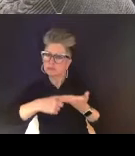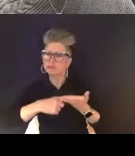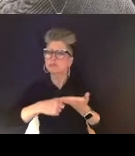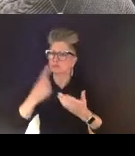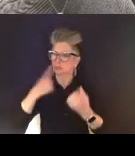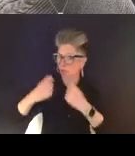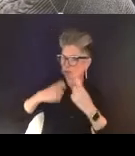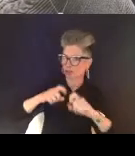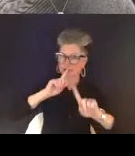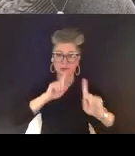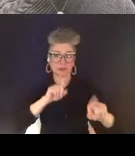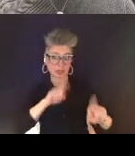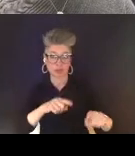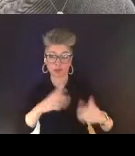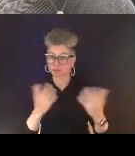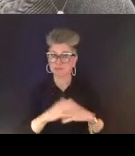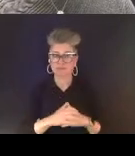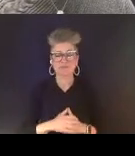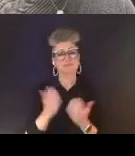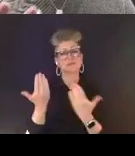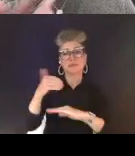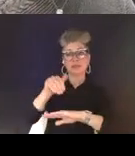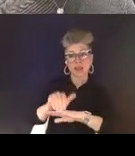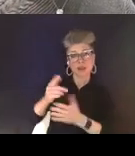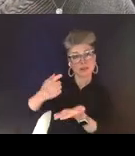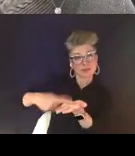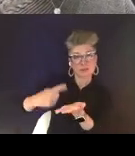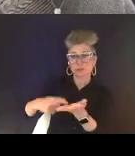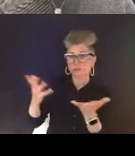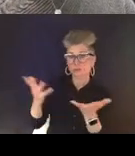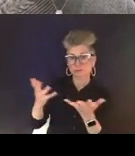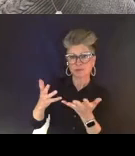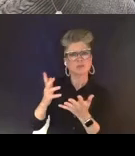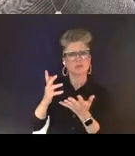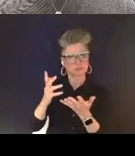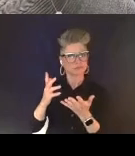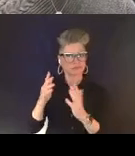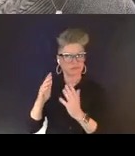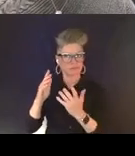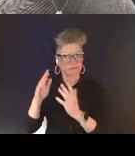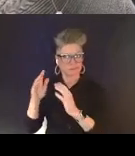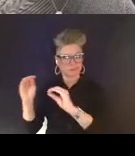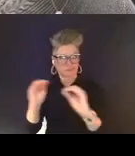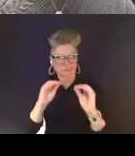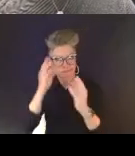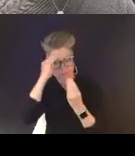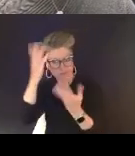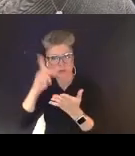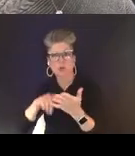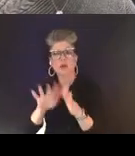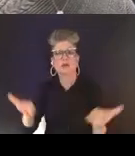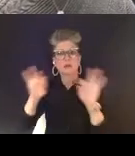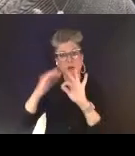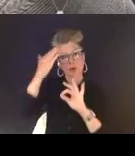questions afterwards. So tonight, what I'd like to talk about is what you need to know about the